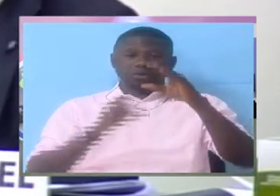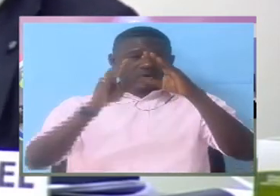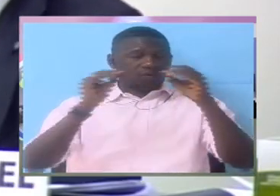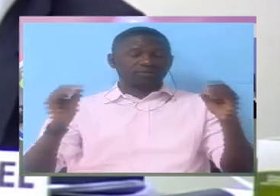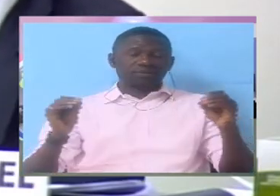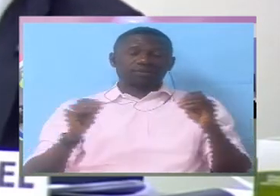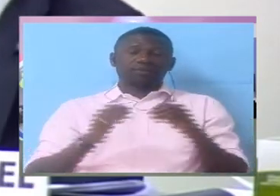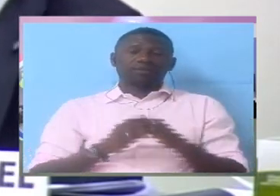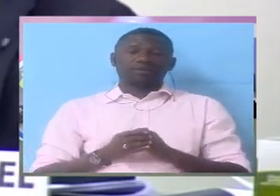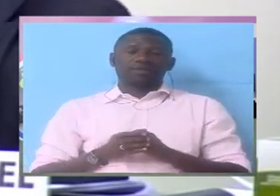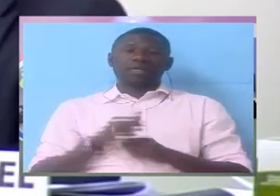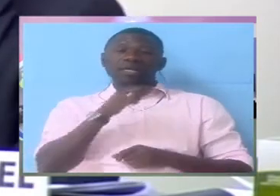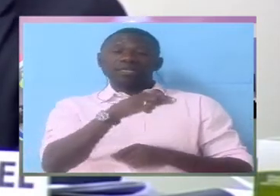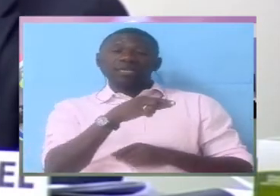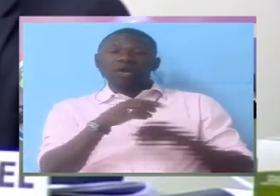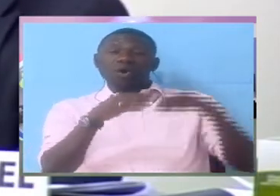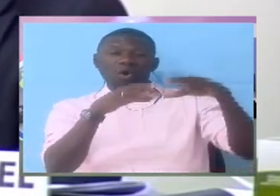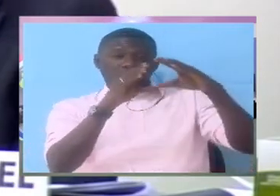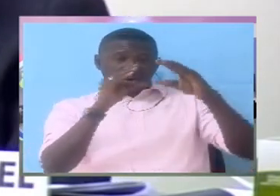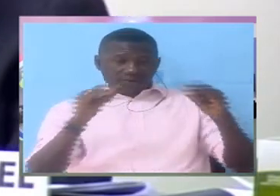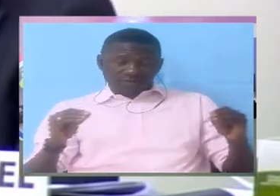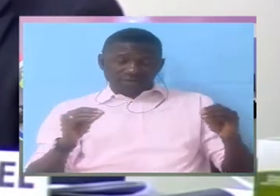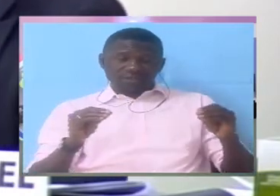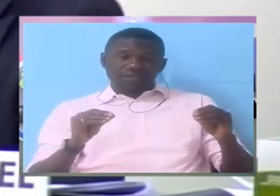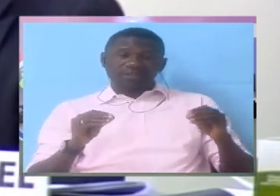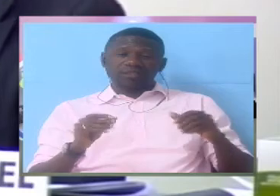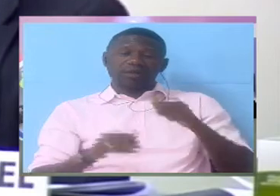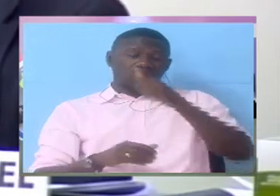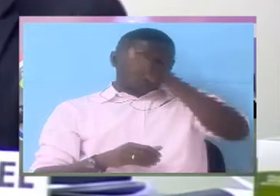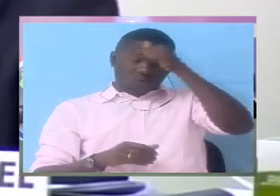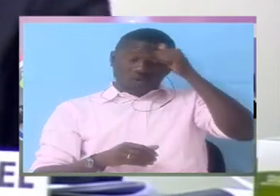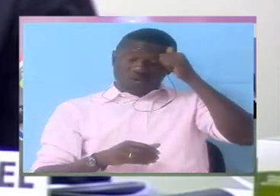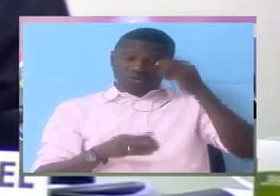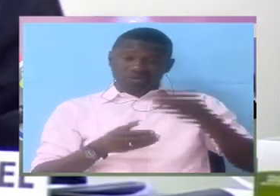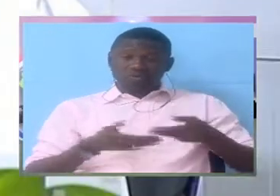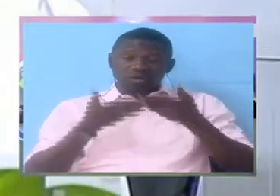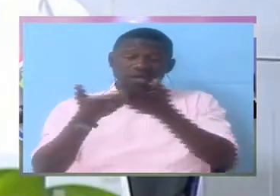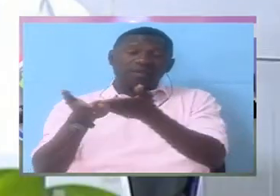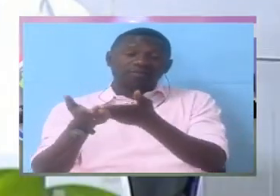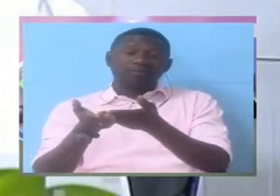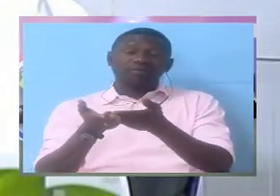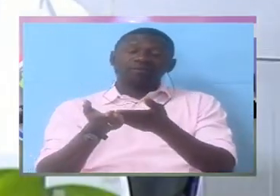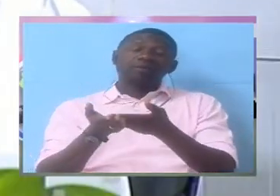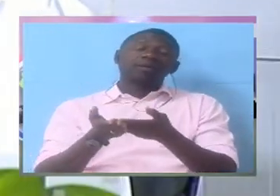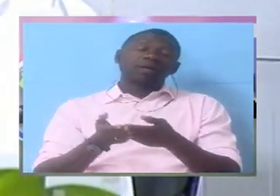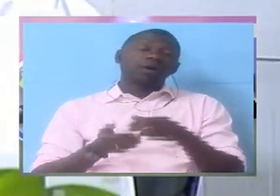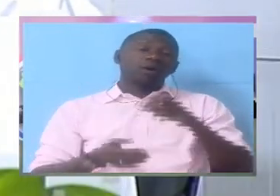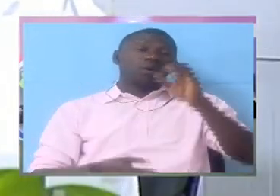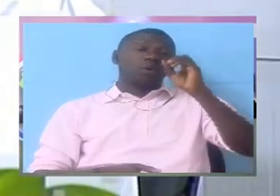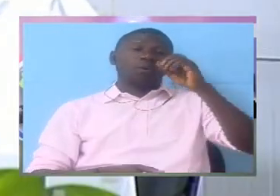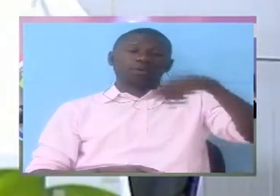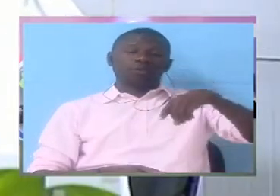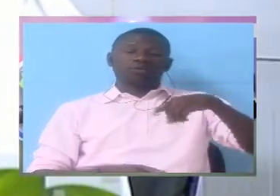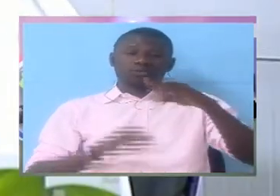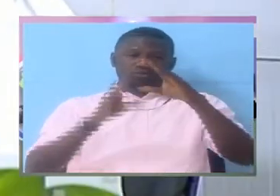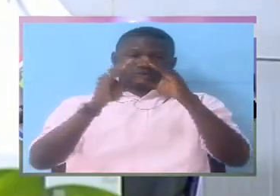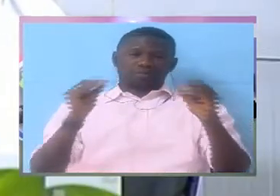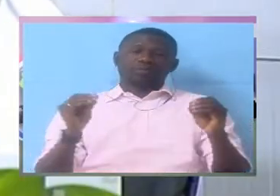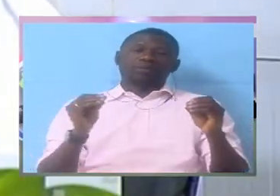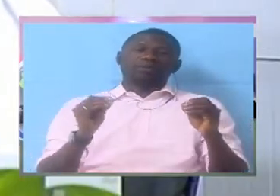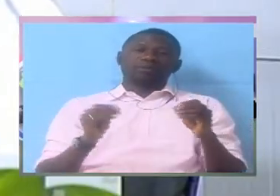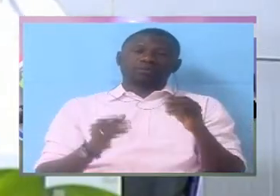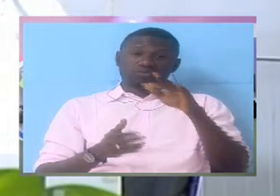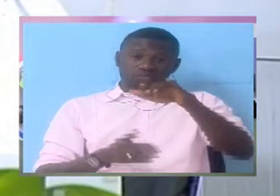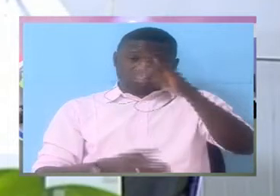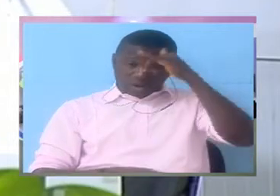Analysis is a service provider to operations unit. You agree with me? Bunda menga kibaro nyin tame umu bunda me yalonko ateka kibaro